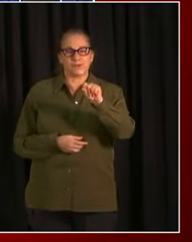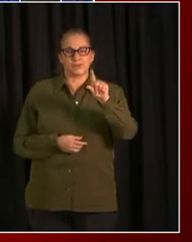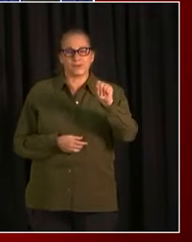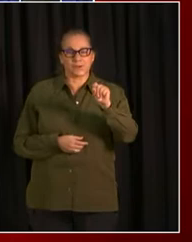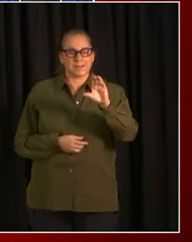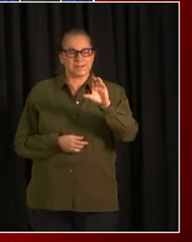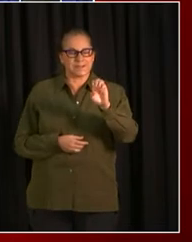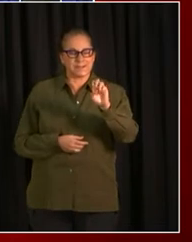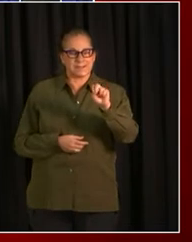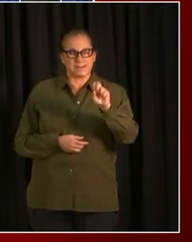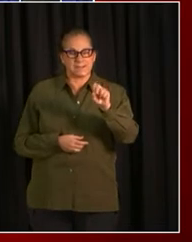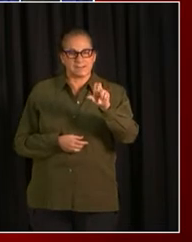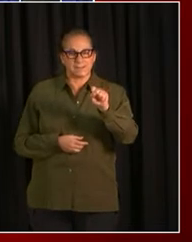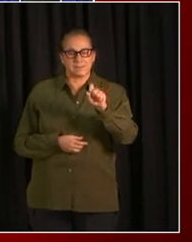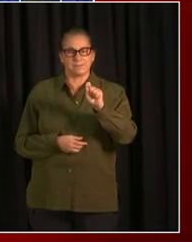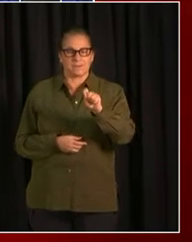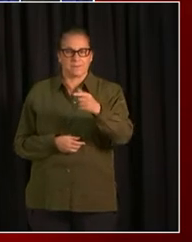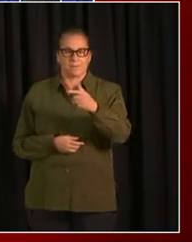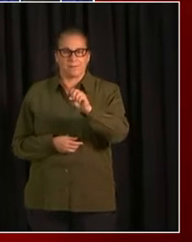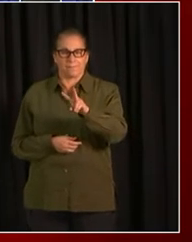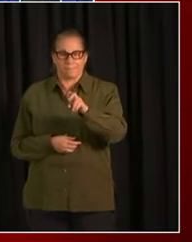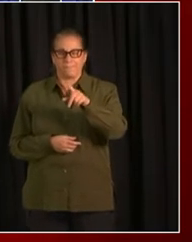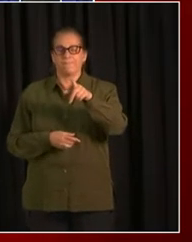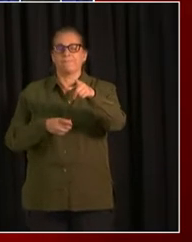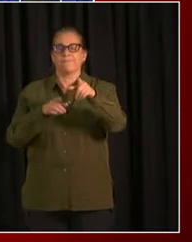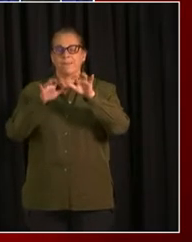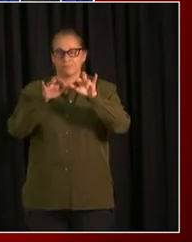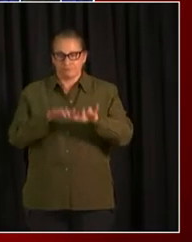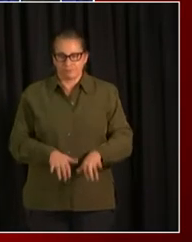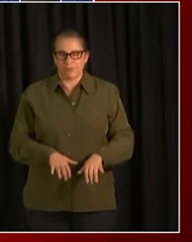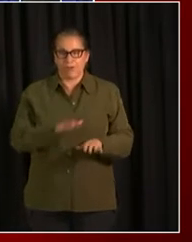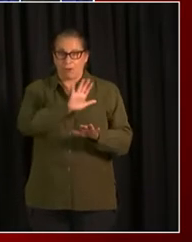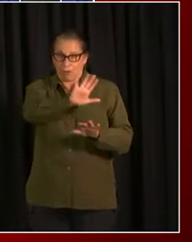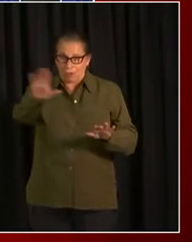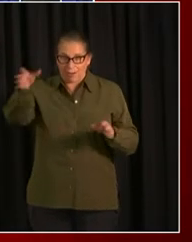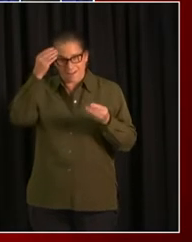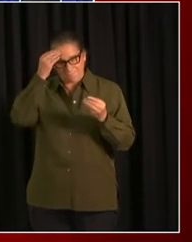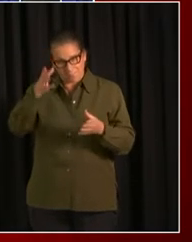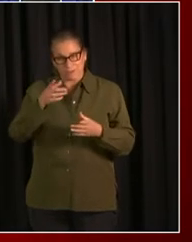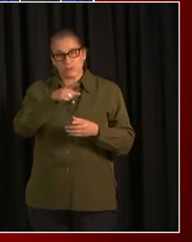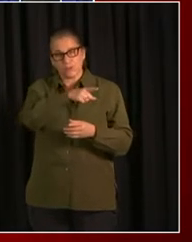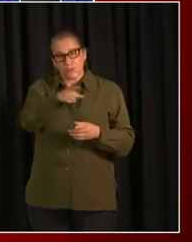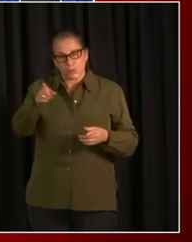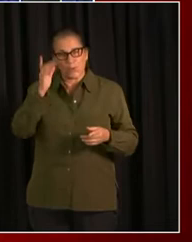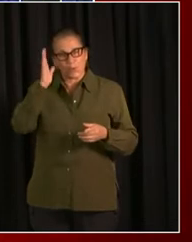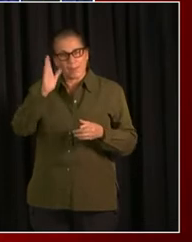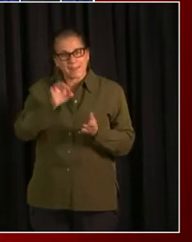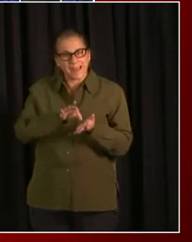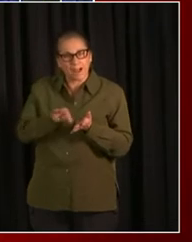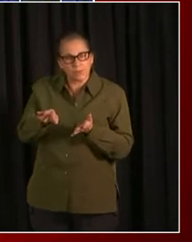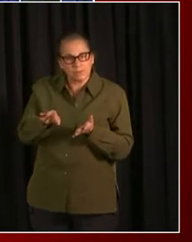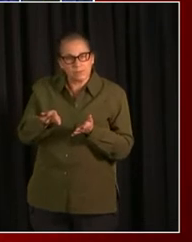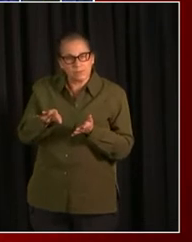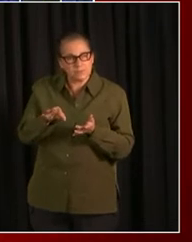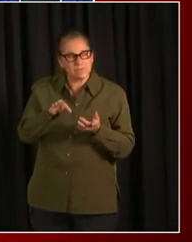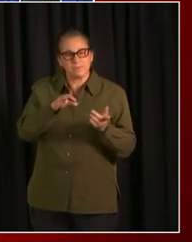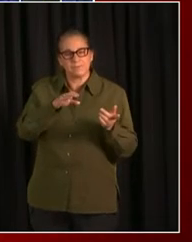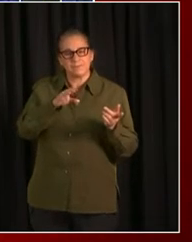counted in the District of Columbia. So please make sure, if you have not done so already, that you go. That you press